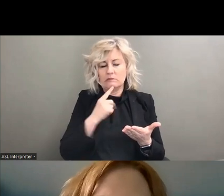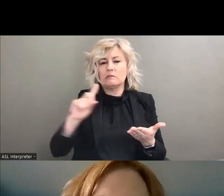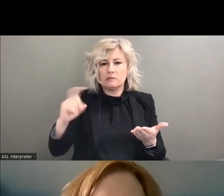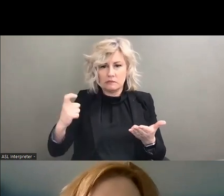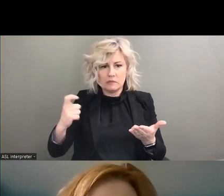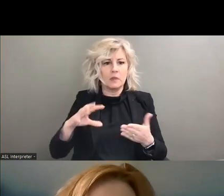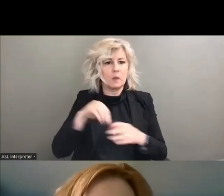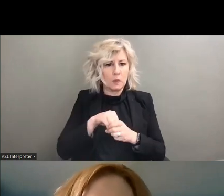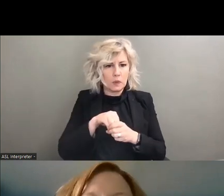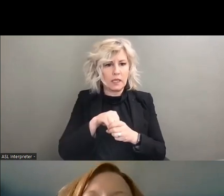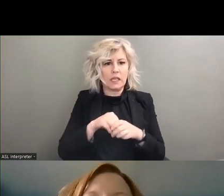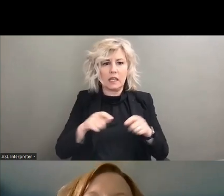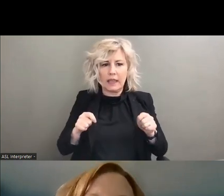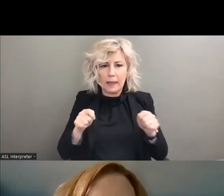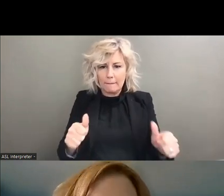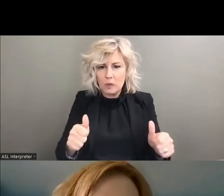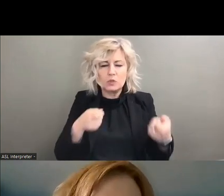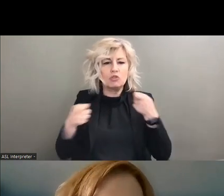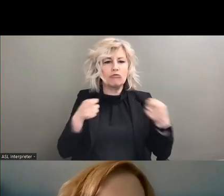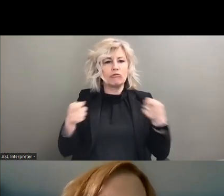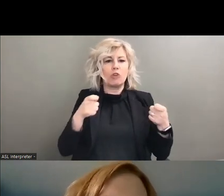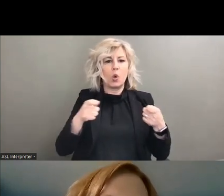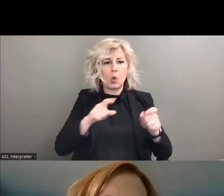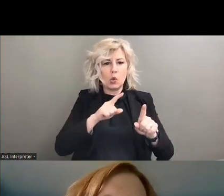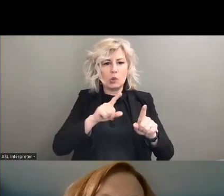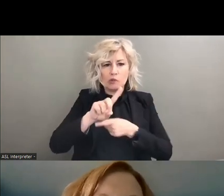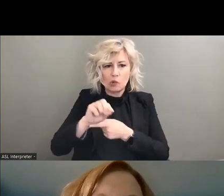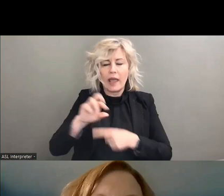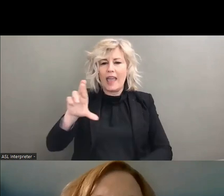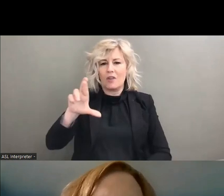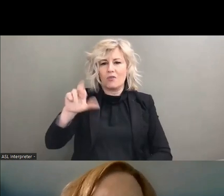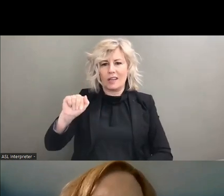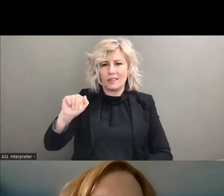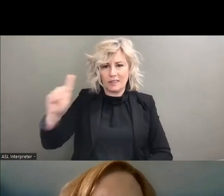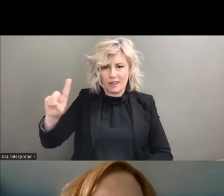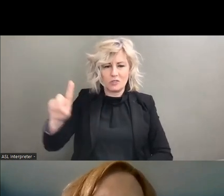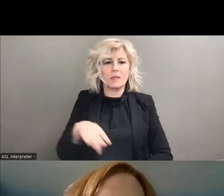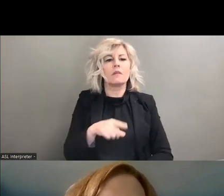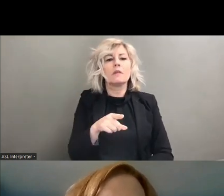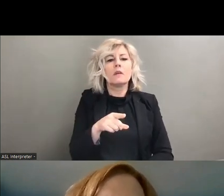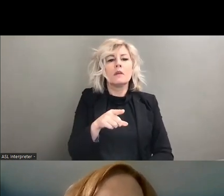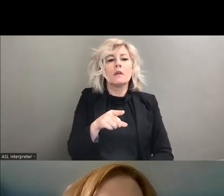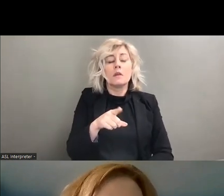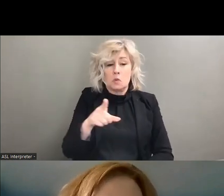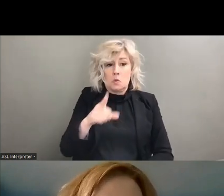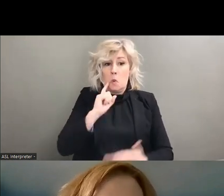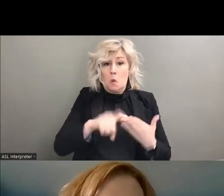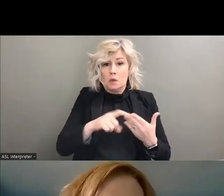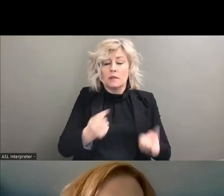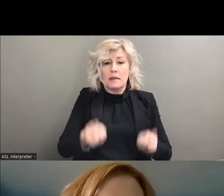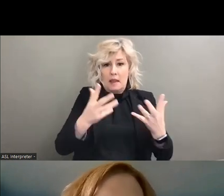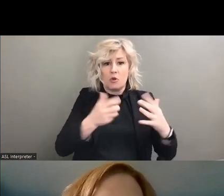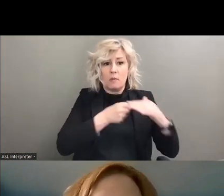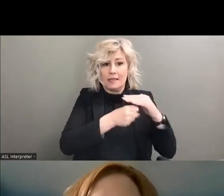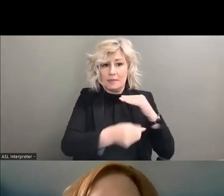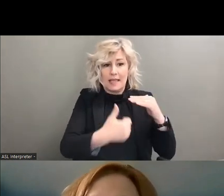diagnoses, including impulse control disorder and reactive attachment. You'll notice the number of residential placements this